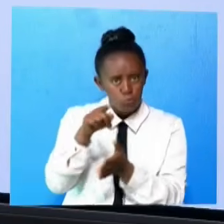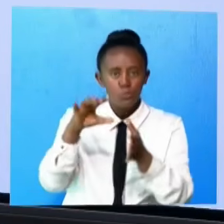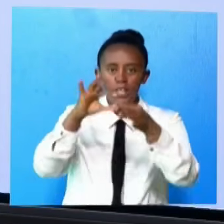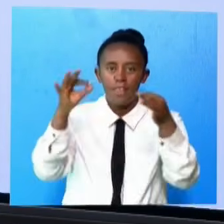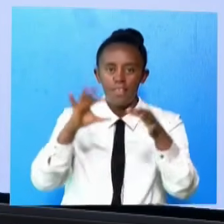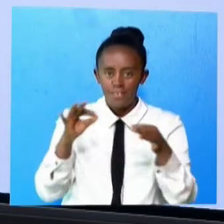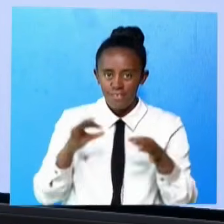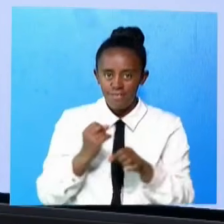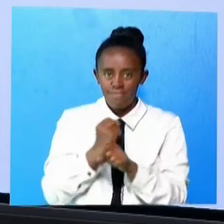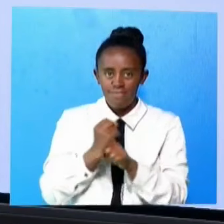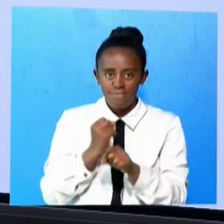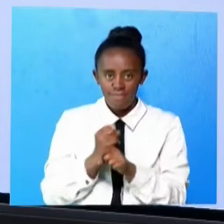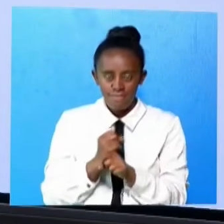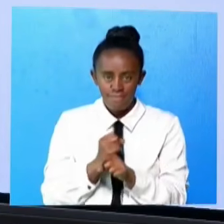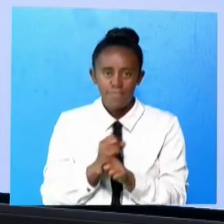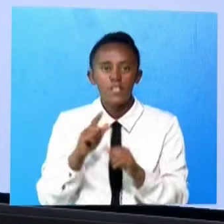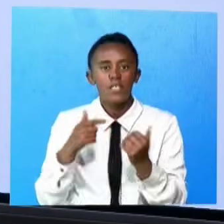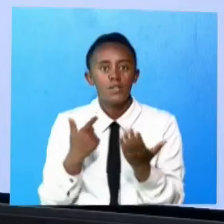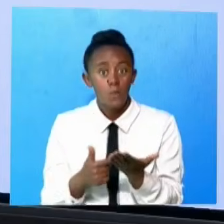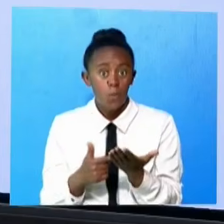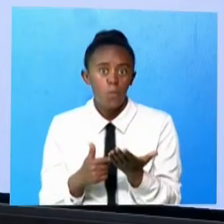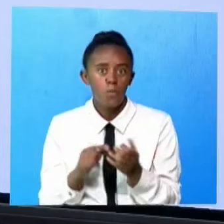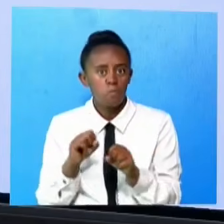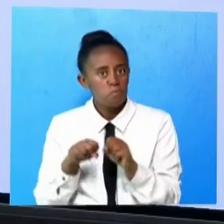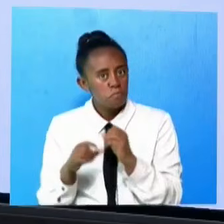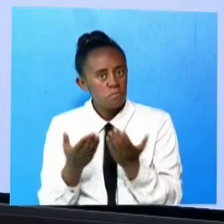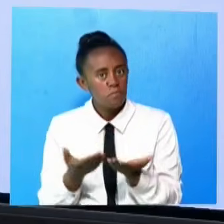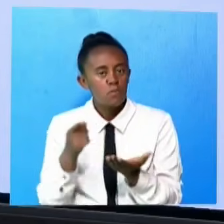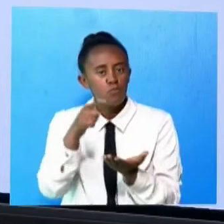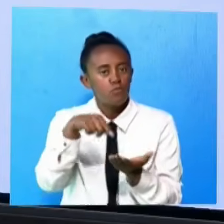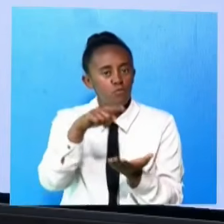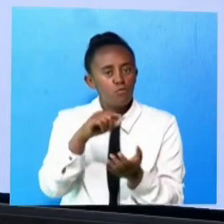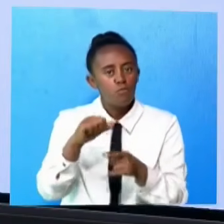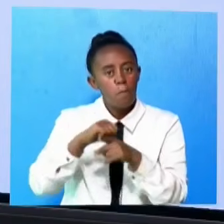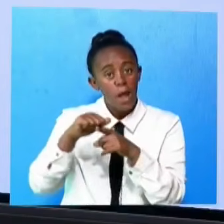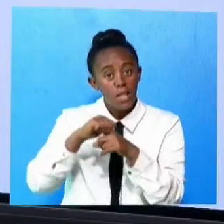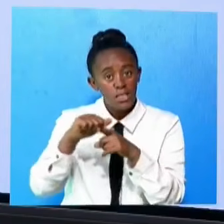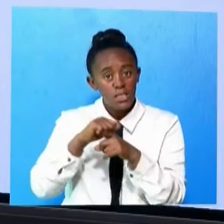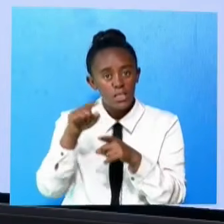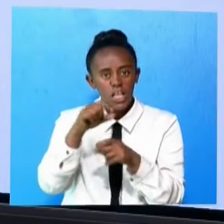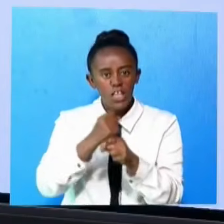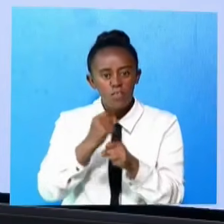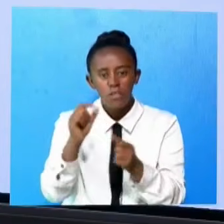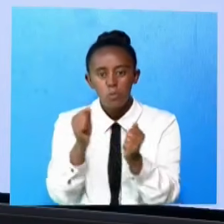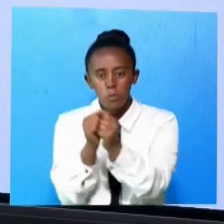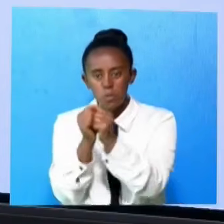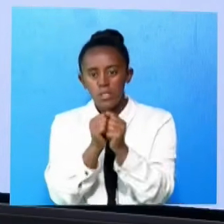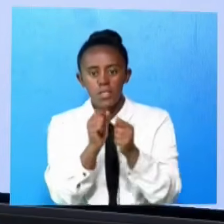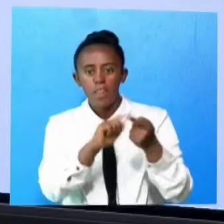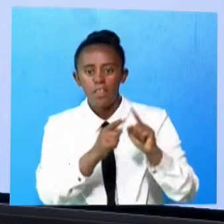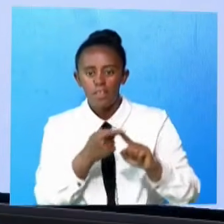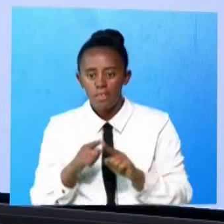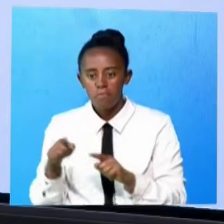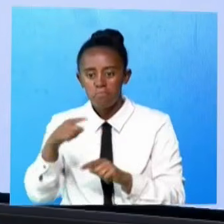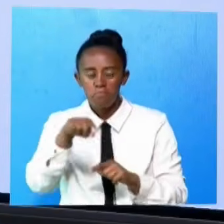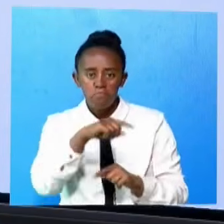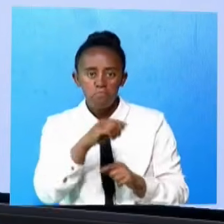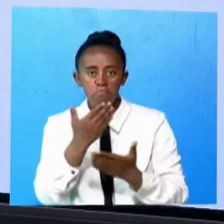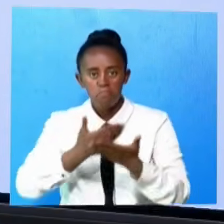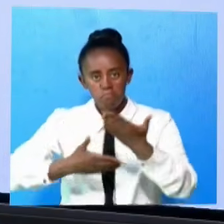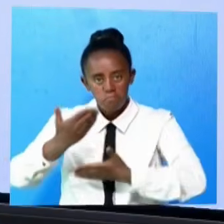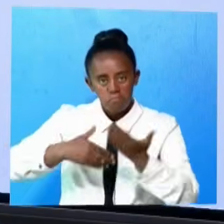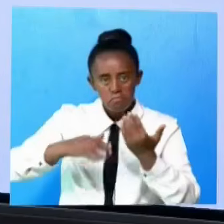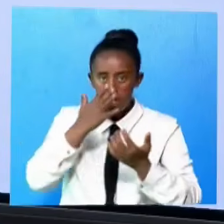sentences. So, in order to practice this activity with your friends and to share your experience with